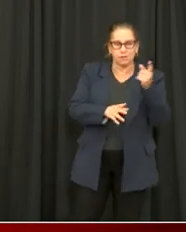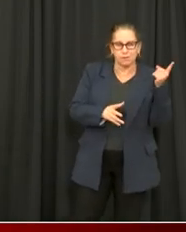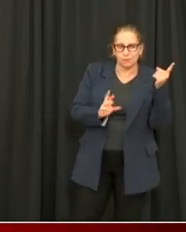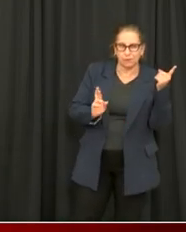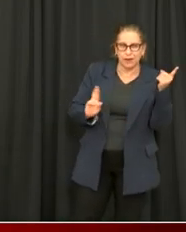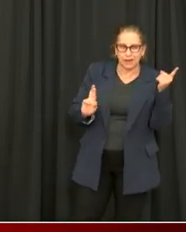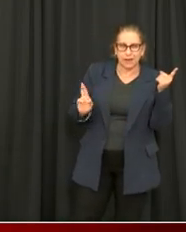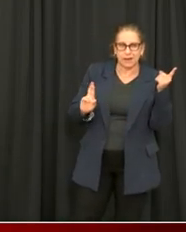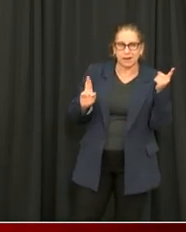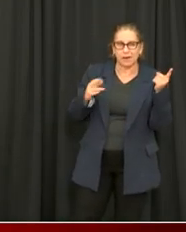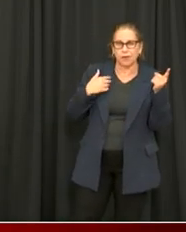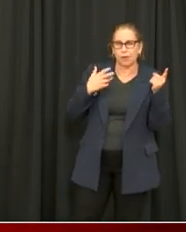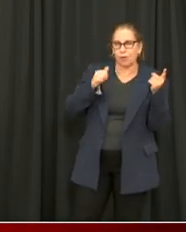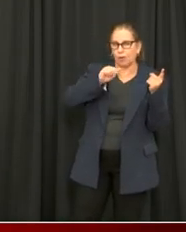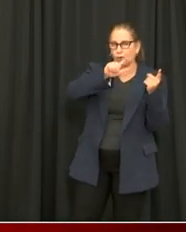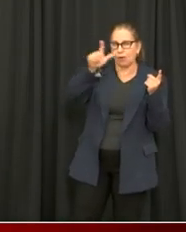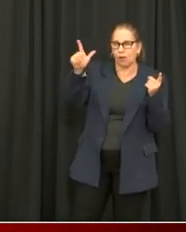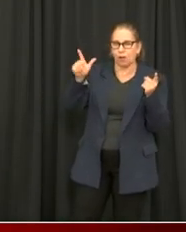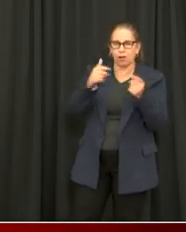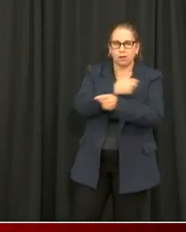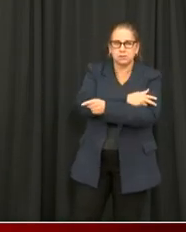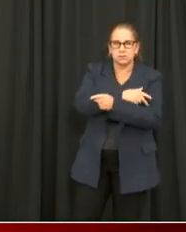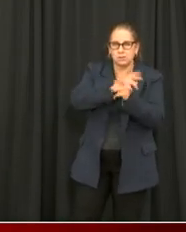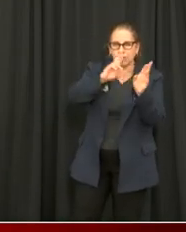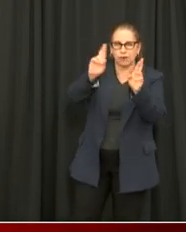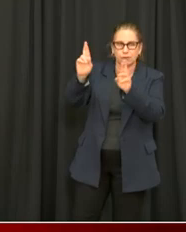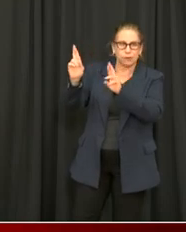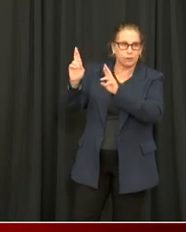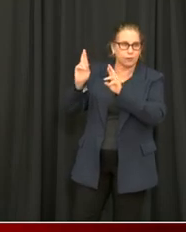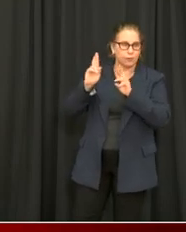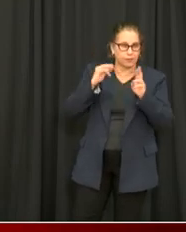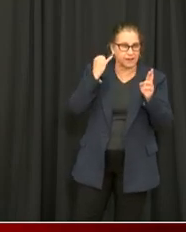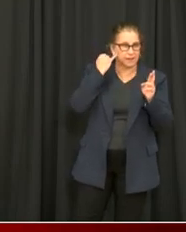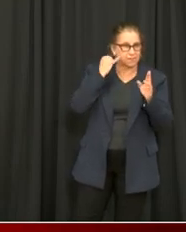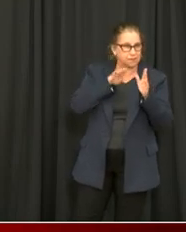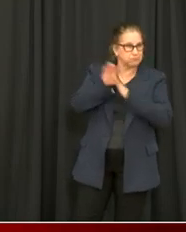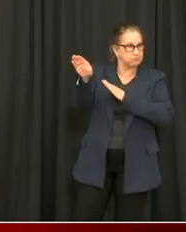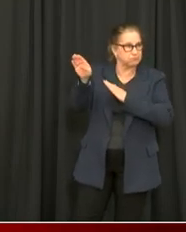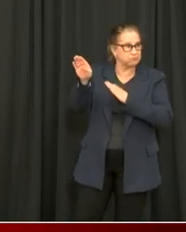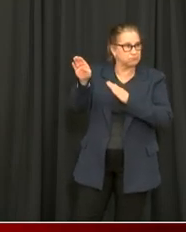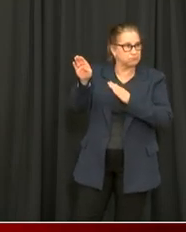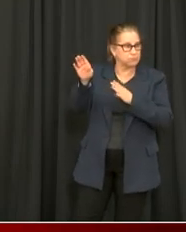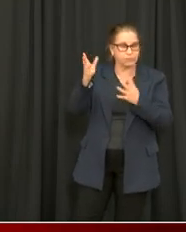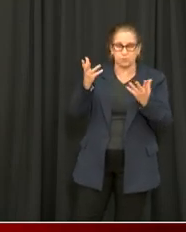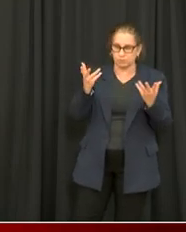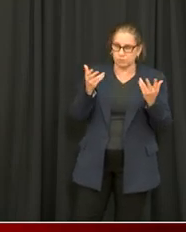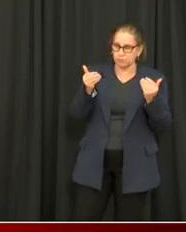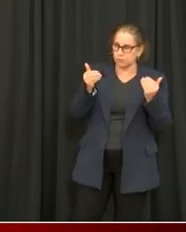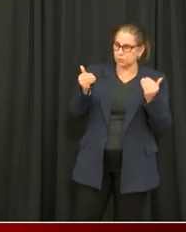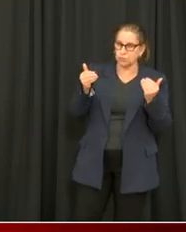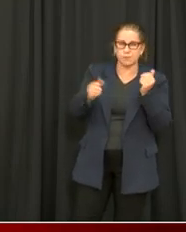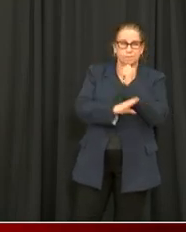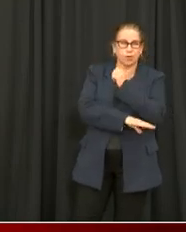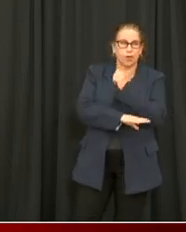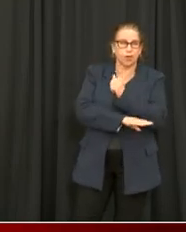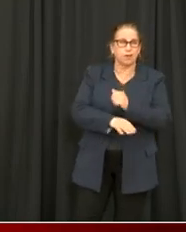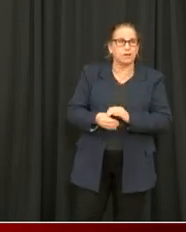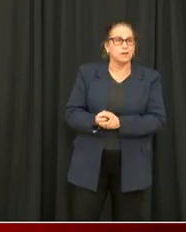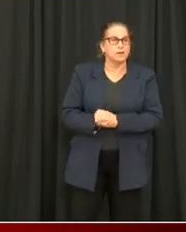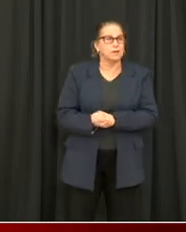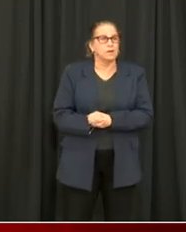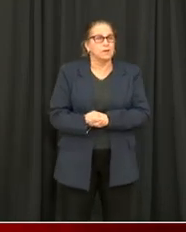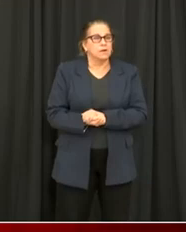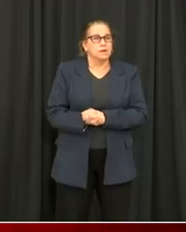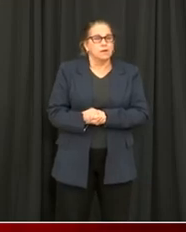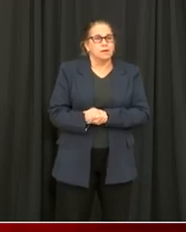also what's good about our setup at the convention center. It's only in a section of the building. We didn't build it out